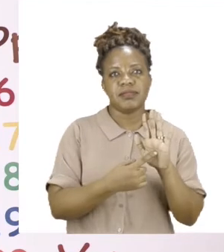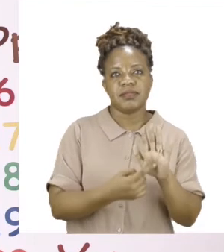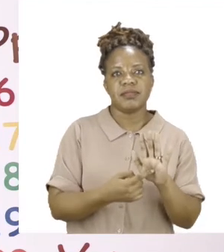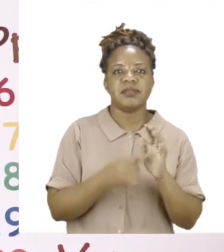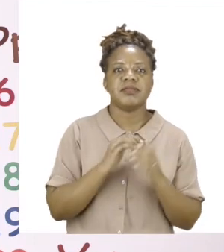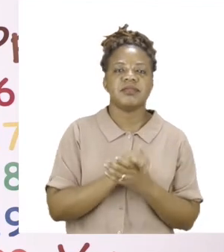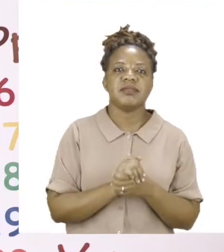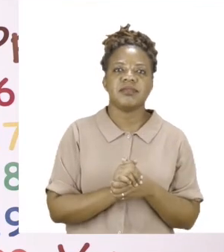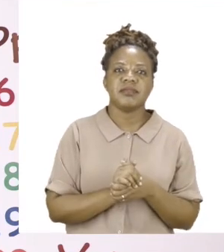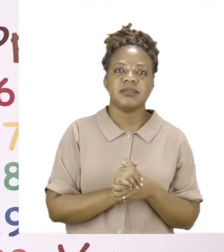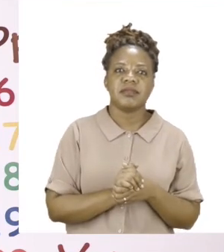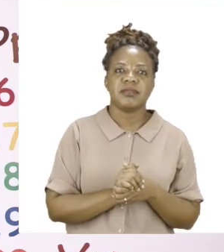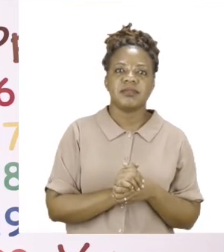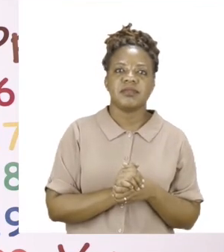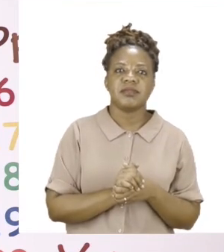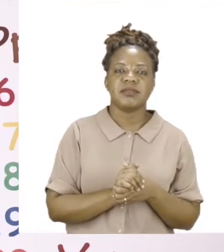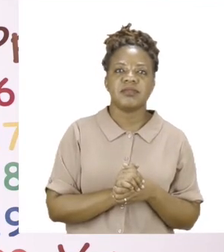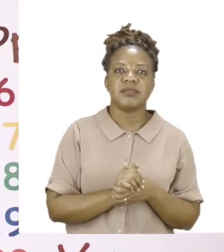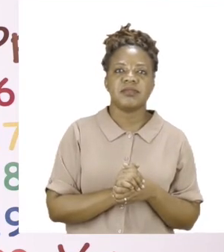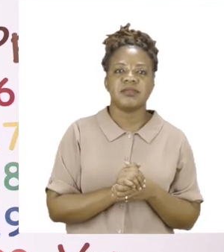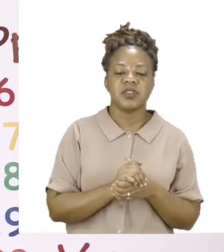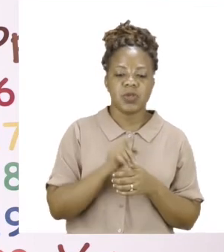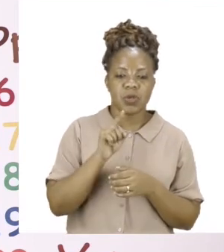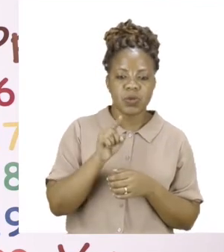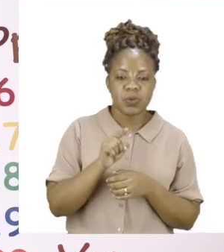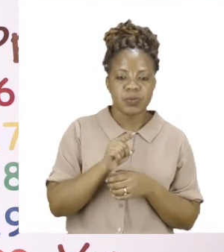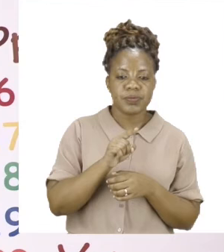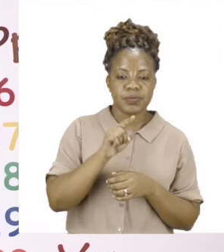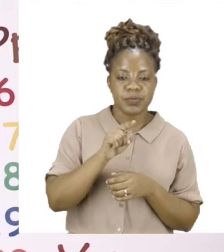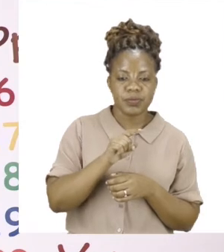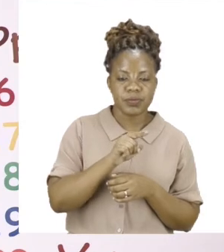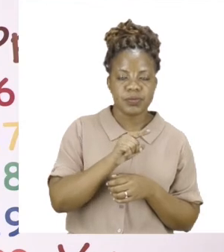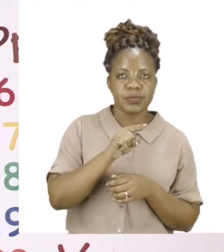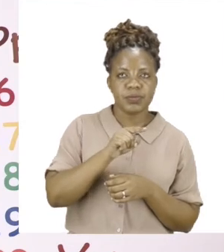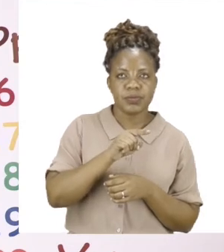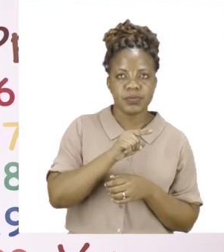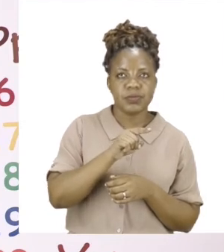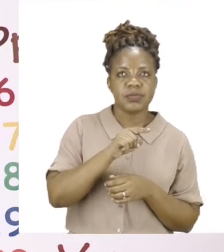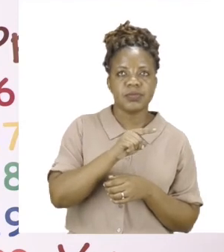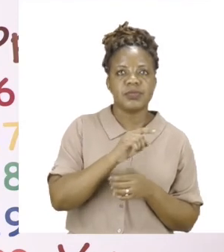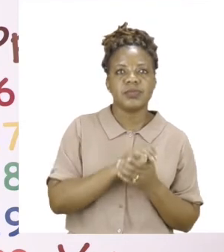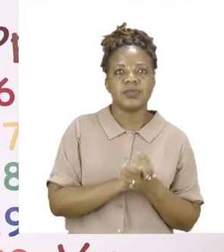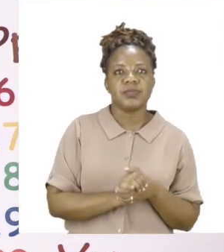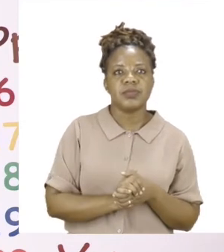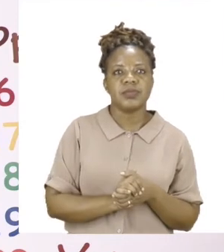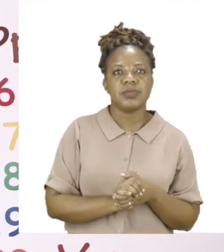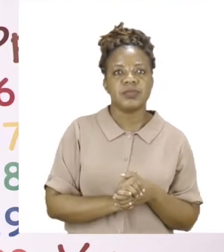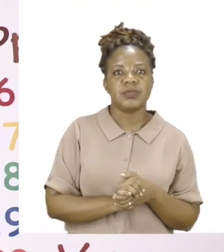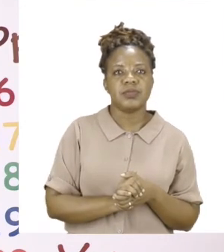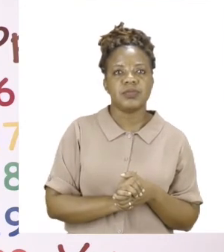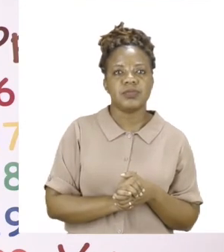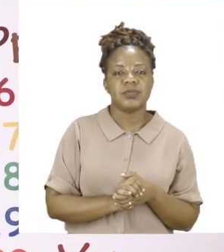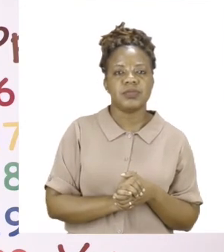number line. You're going to use your finger as you go from one number to the next. Now, the first thing we need to do